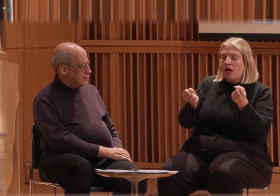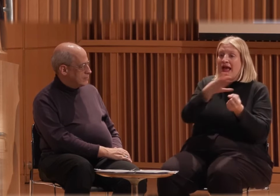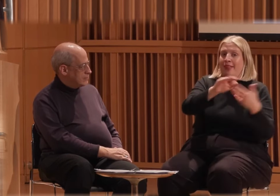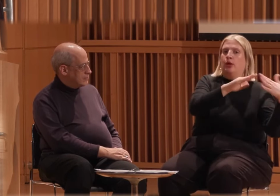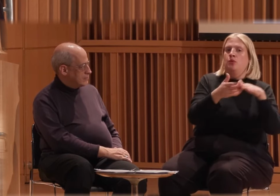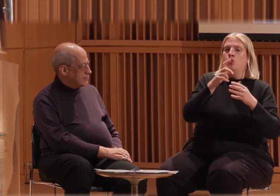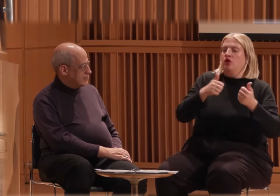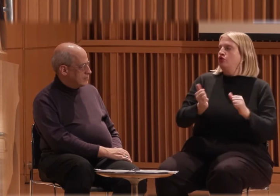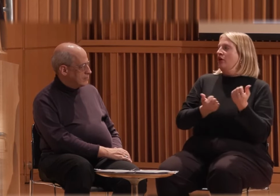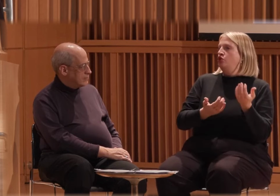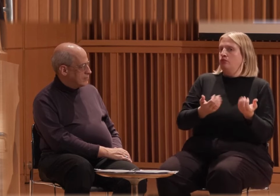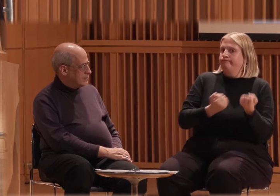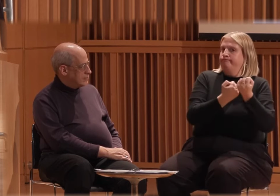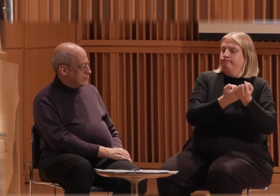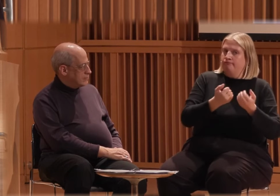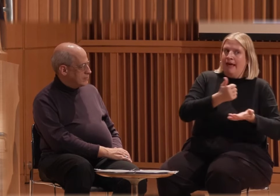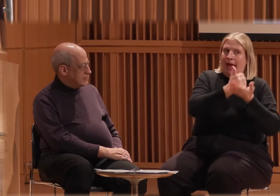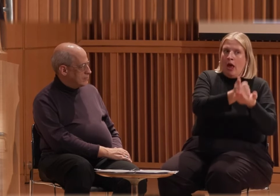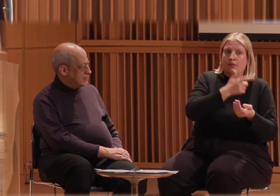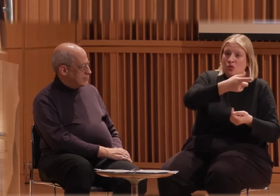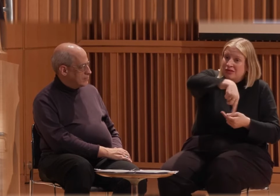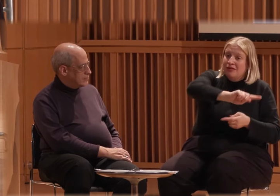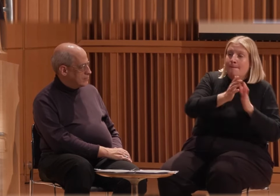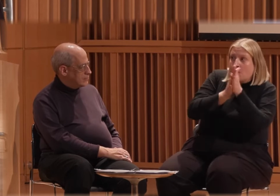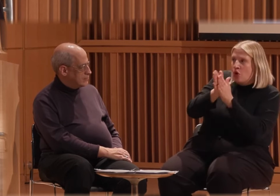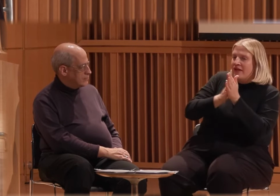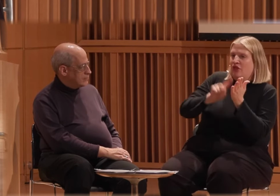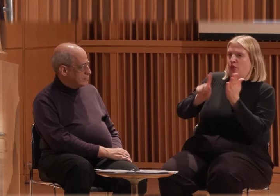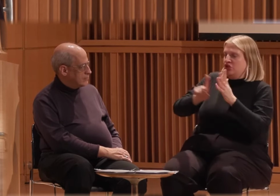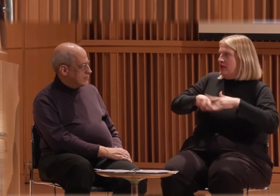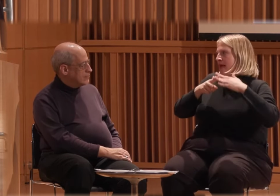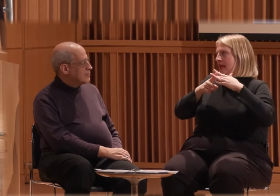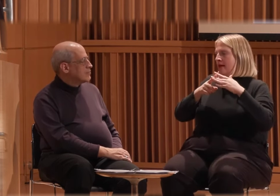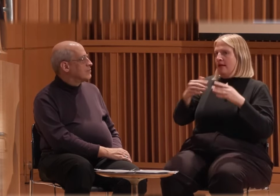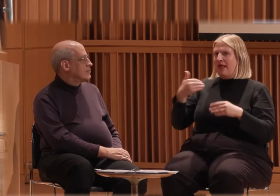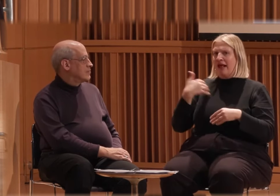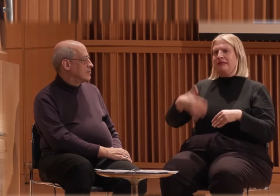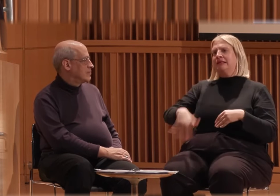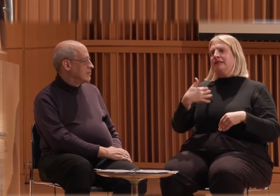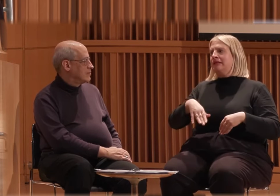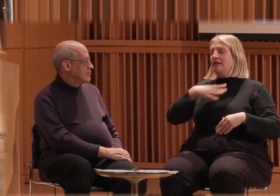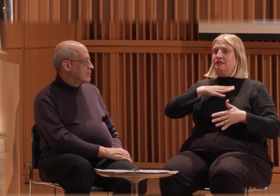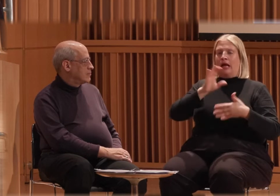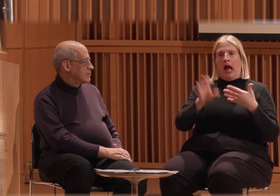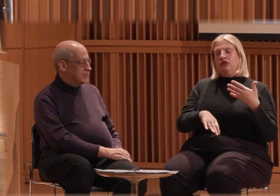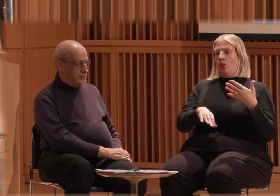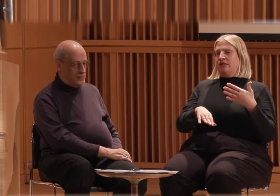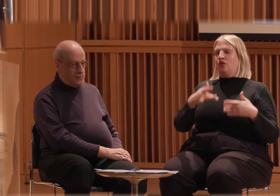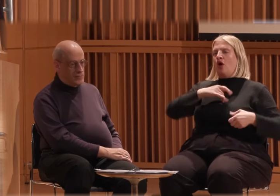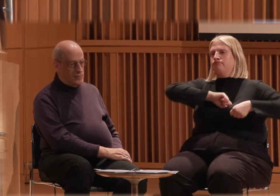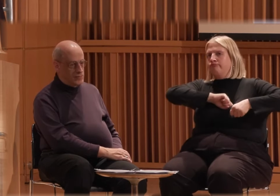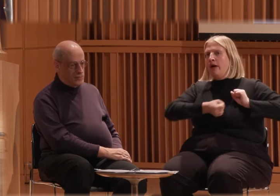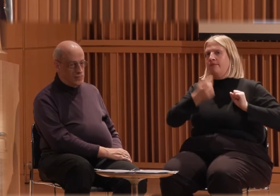motivated their research in the first place. And there are dire consequences to that. I mean, it's still heartbreaking for me to learn